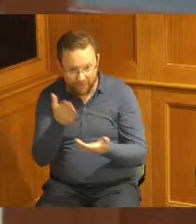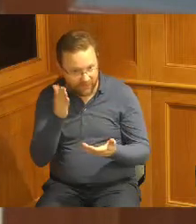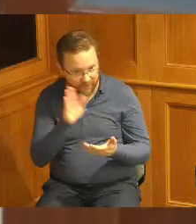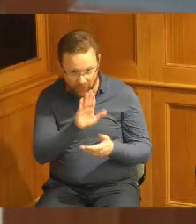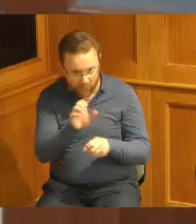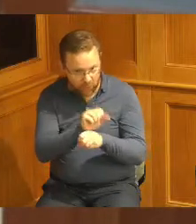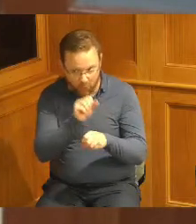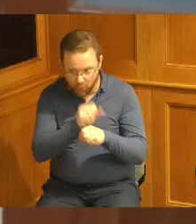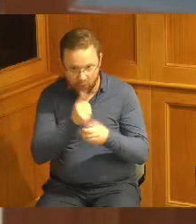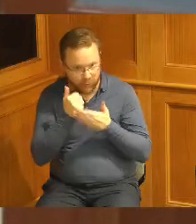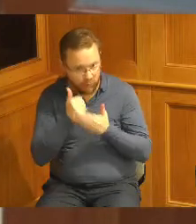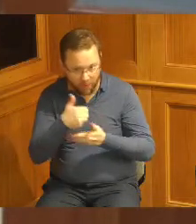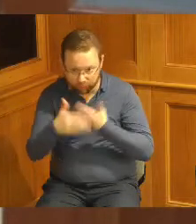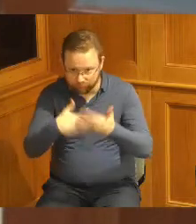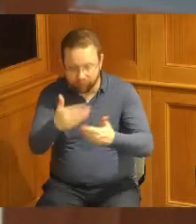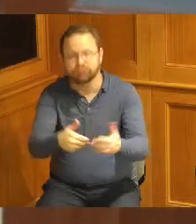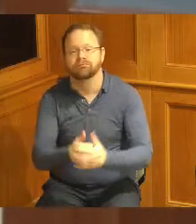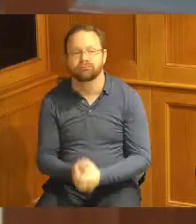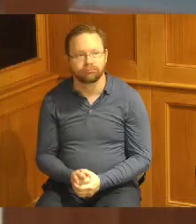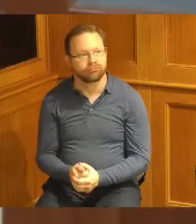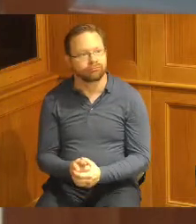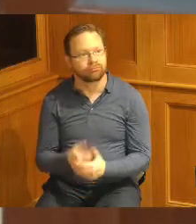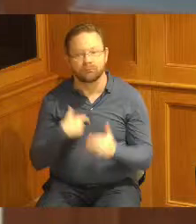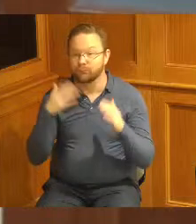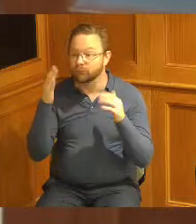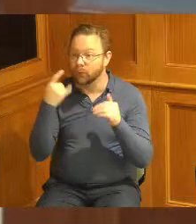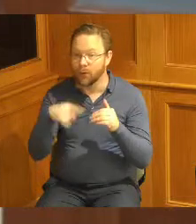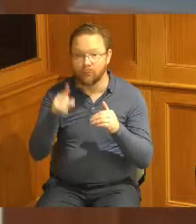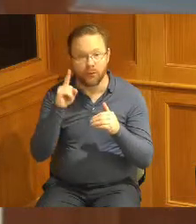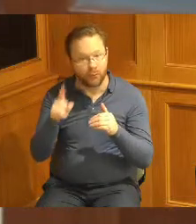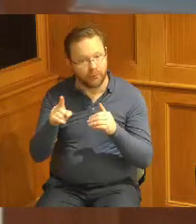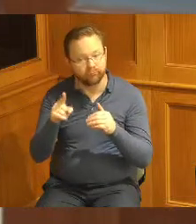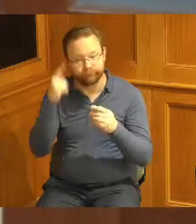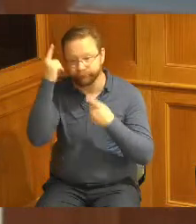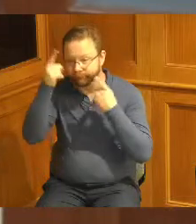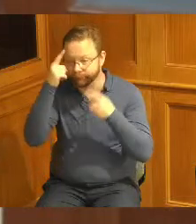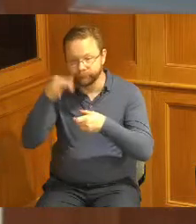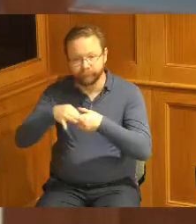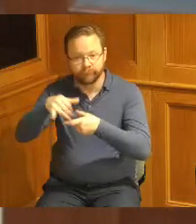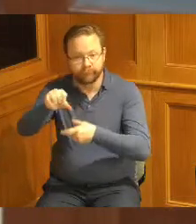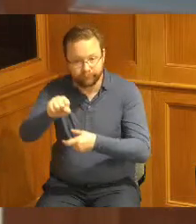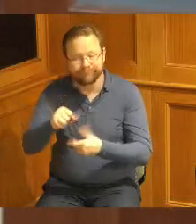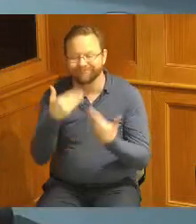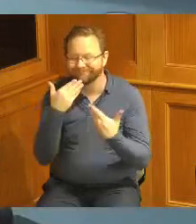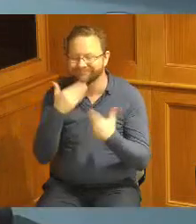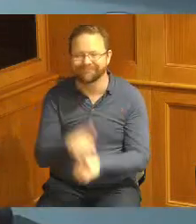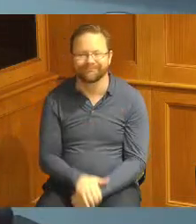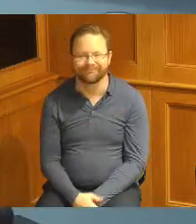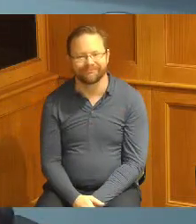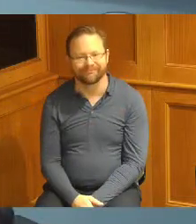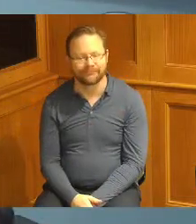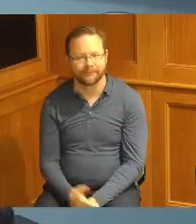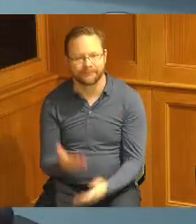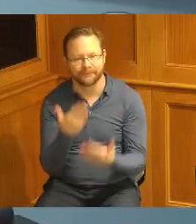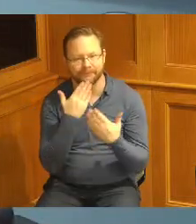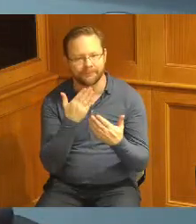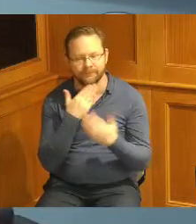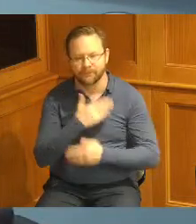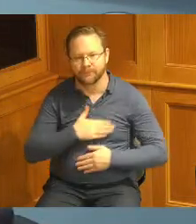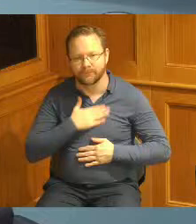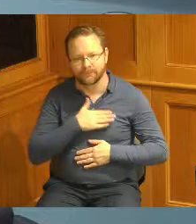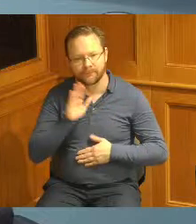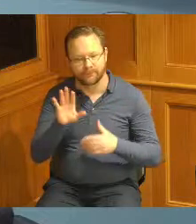project along. And we hope you will give good consideration to it. Thank you. Thank you. Appreciate